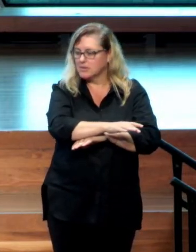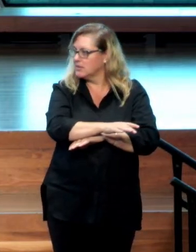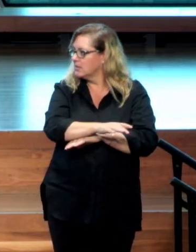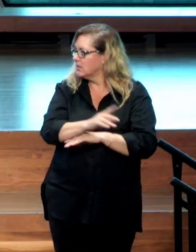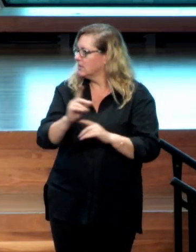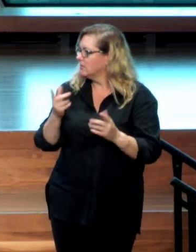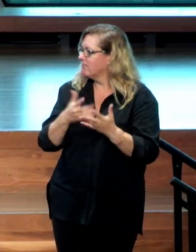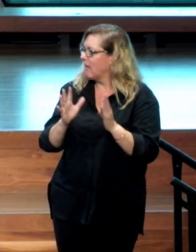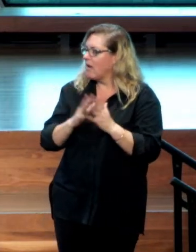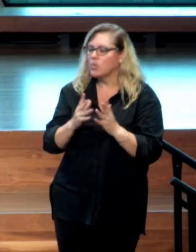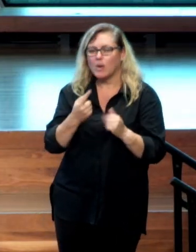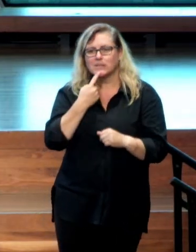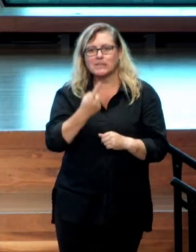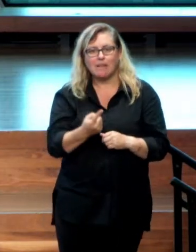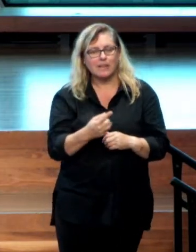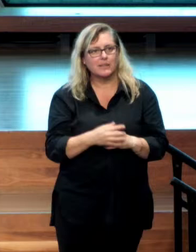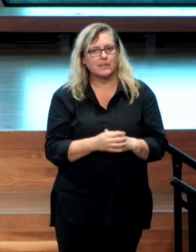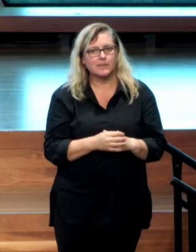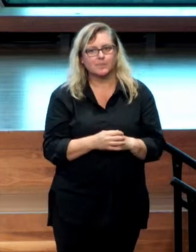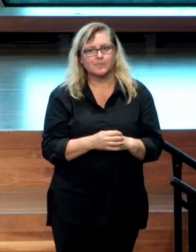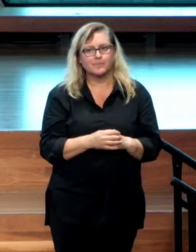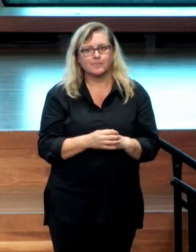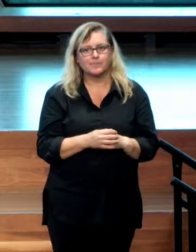do I put this?